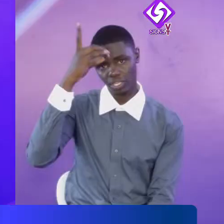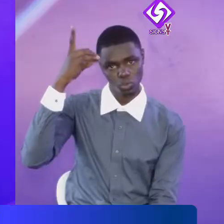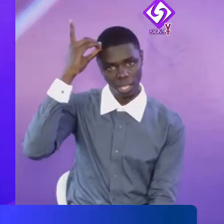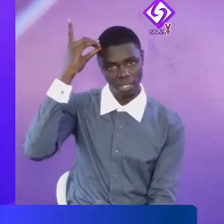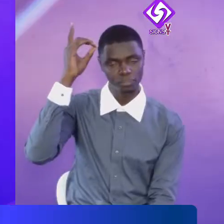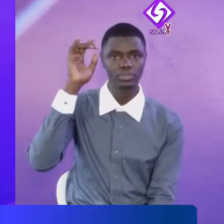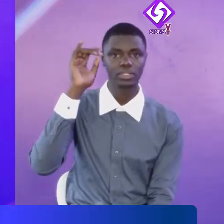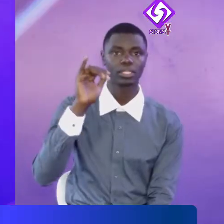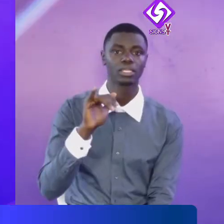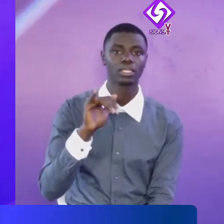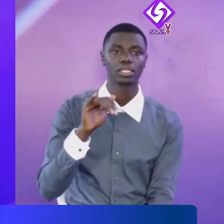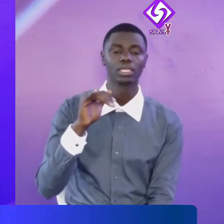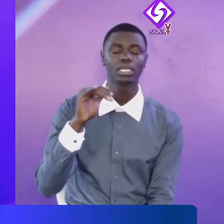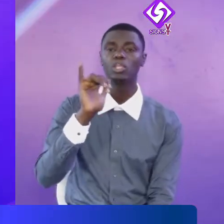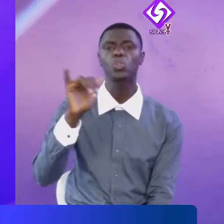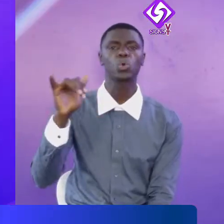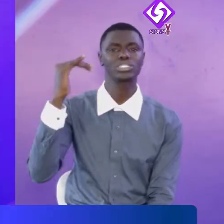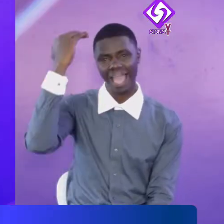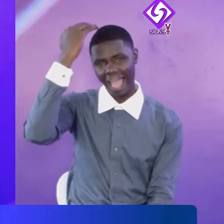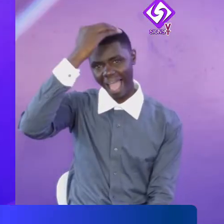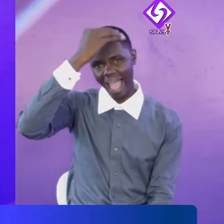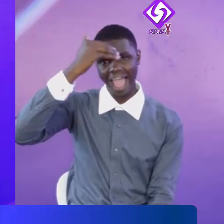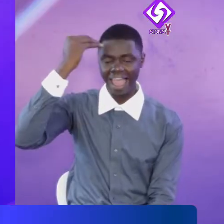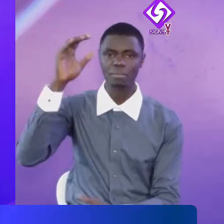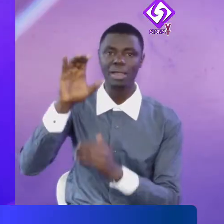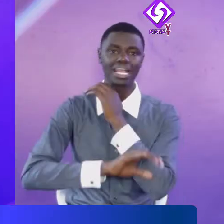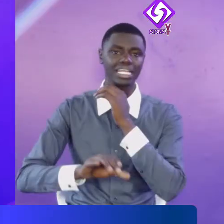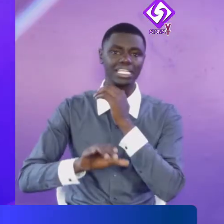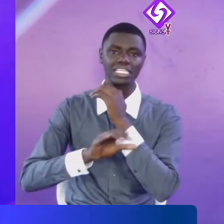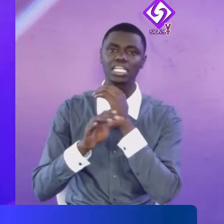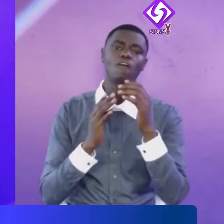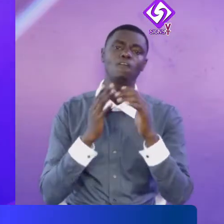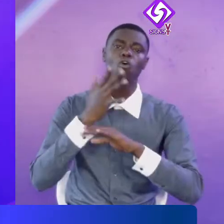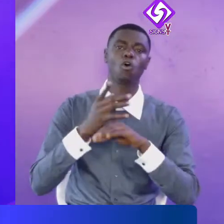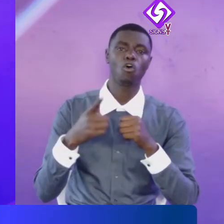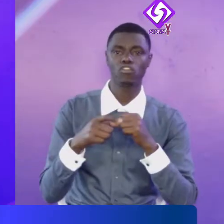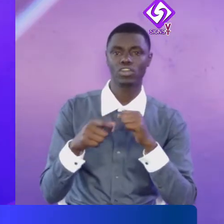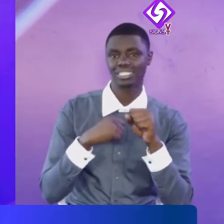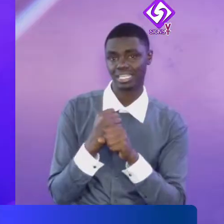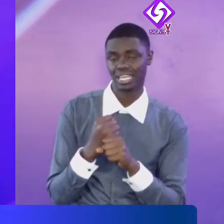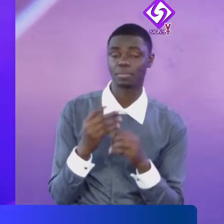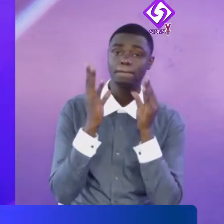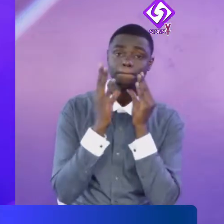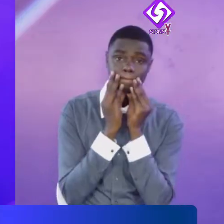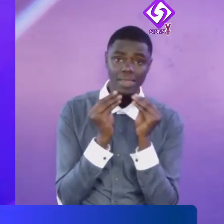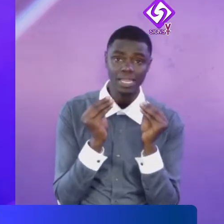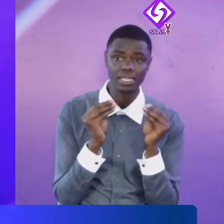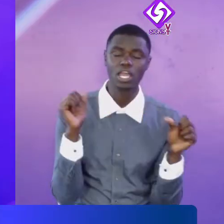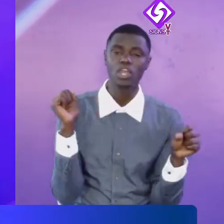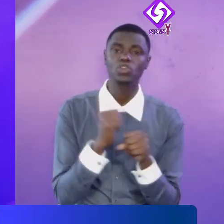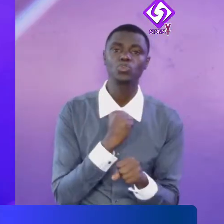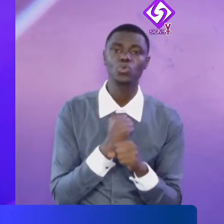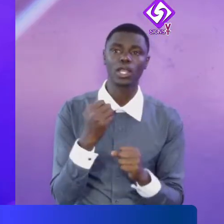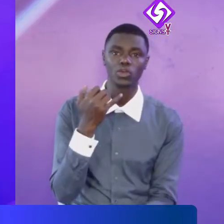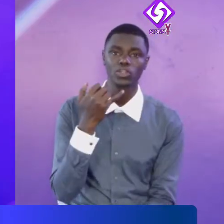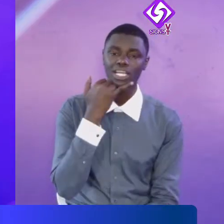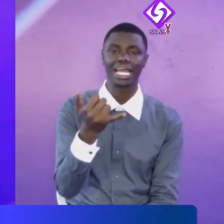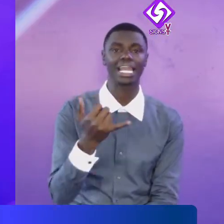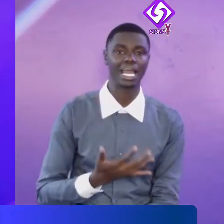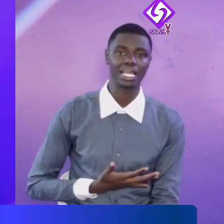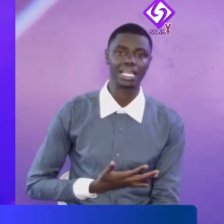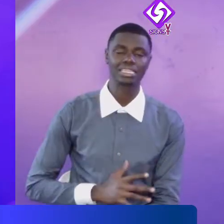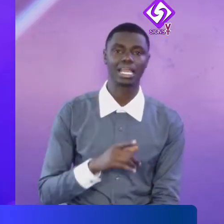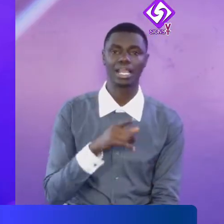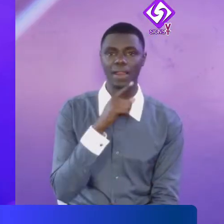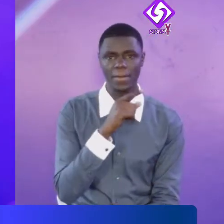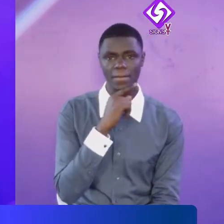those Arab countries for more than 6 years. Alan, you can't call her the time you want. They are told